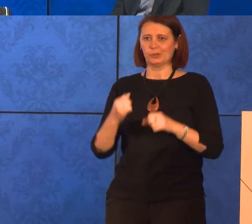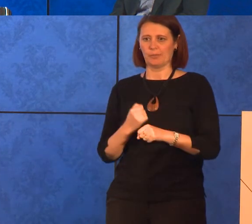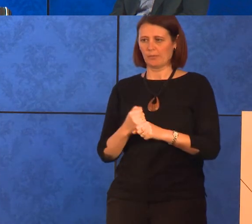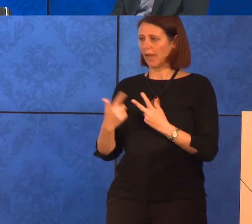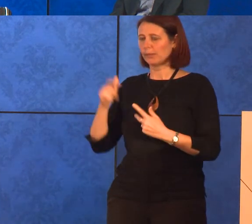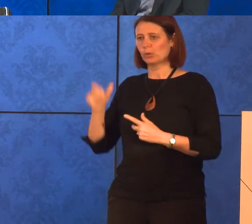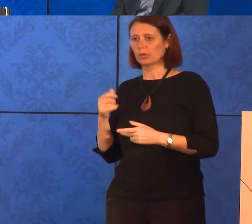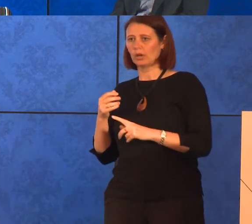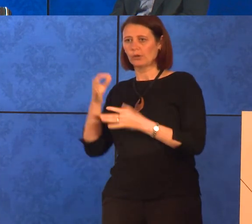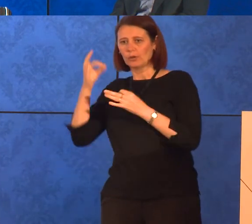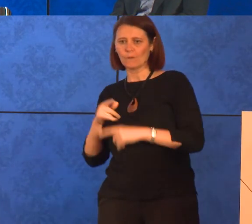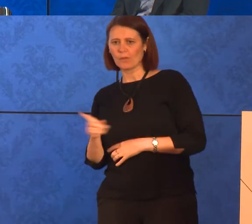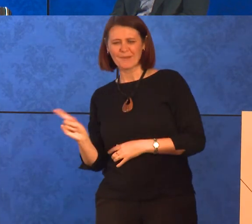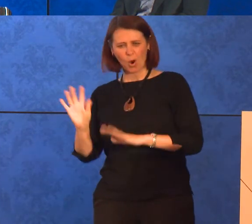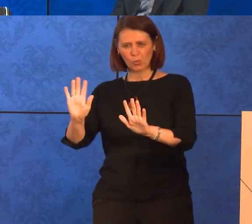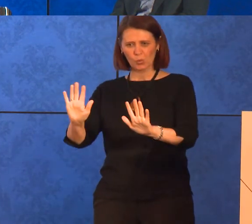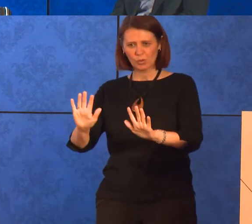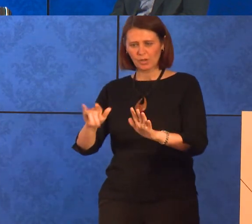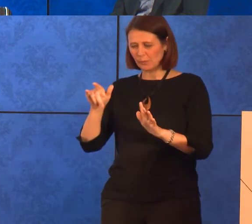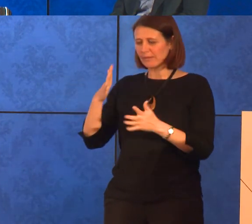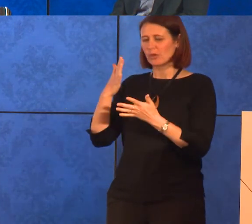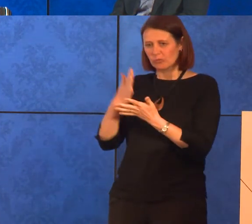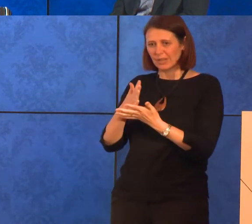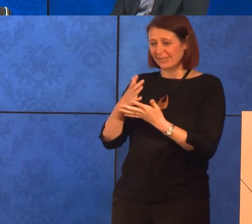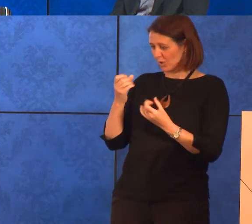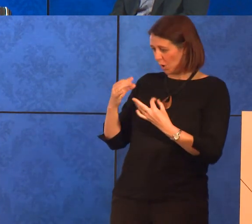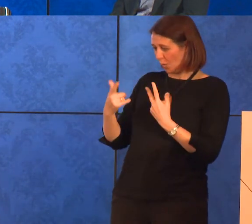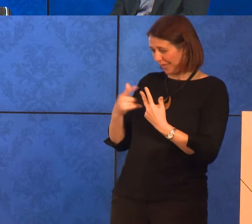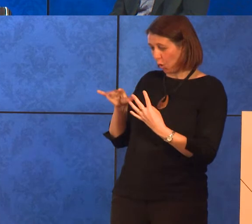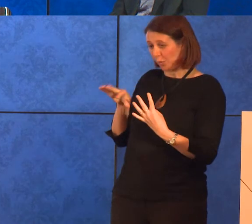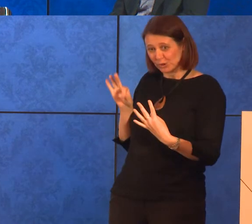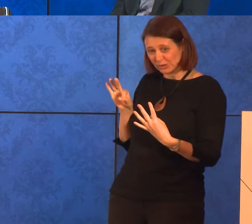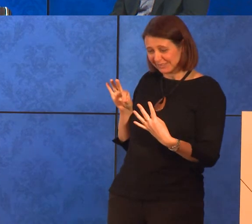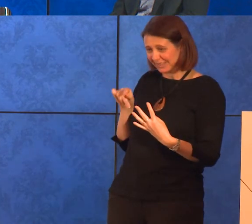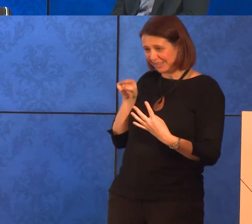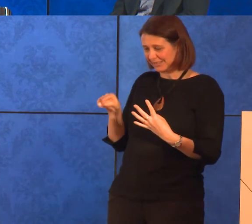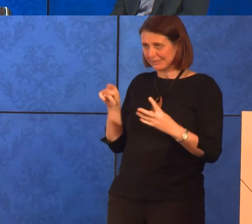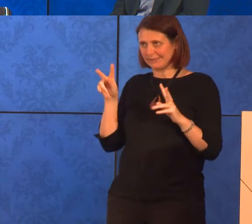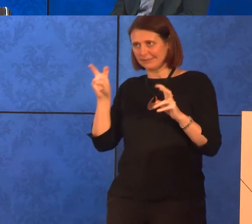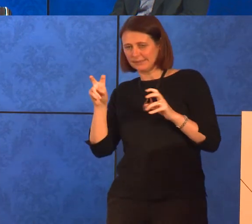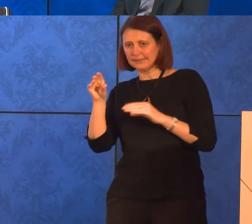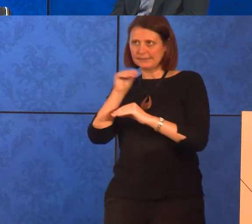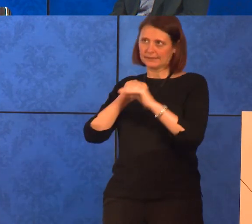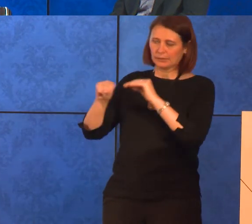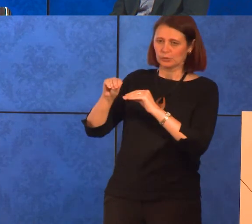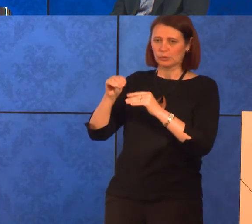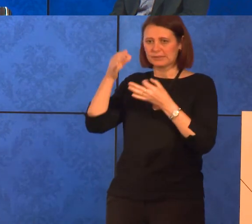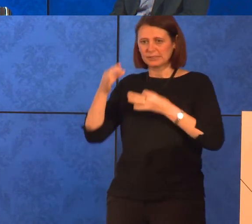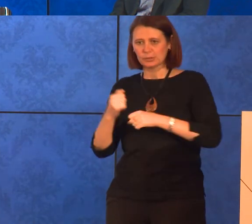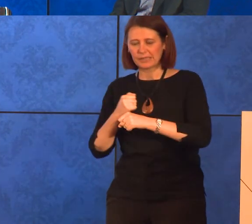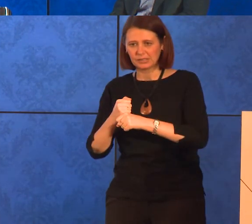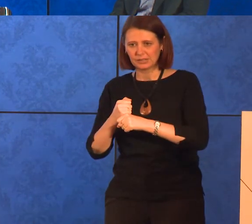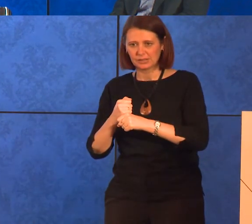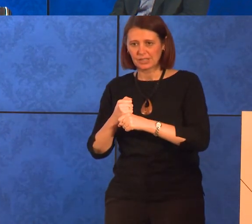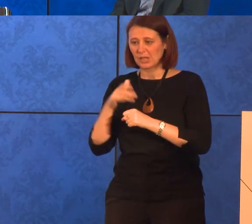is deciding for them. And if there's really, really, really no other option than this so-called substitute decision-making, then it needs to